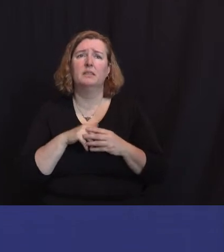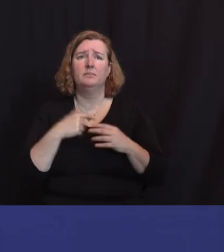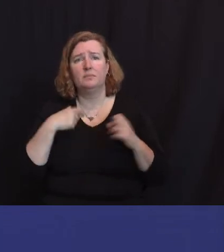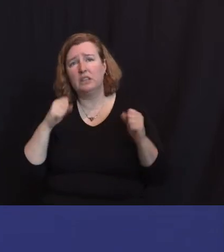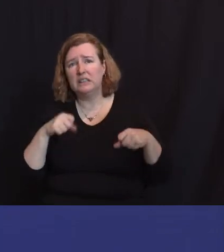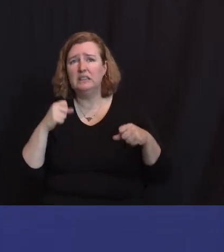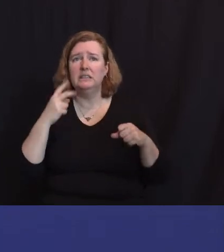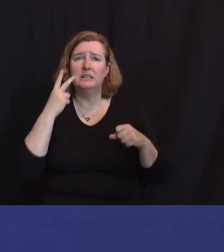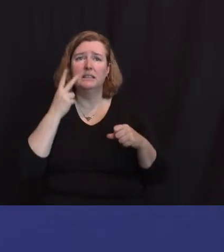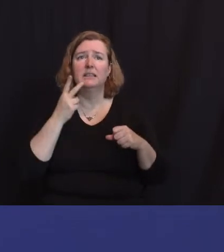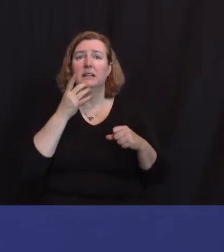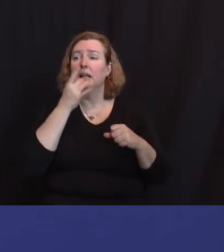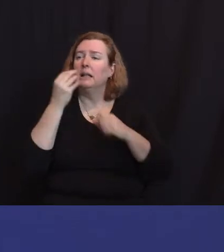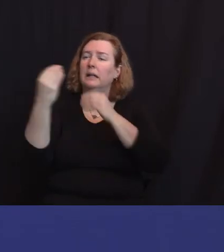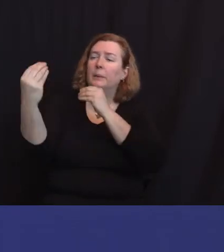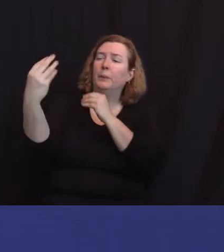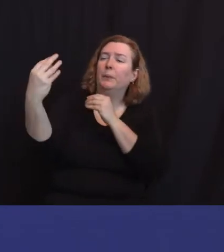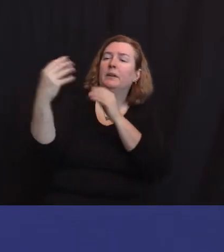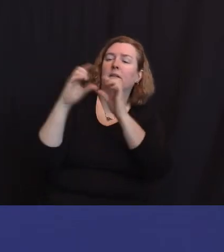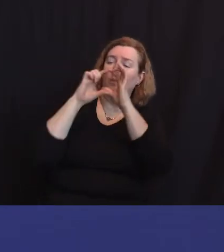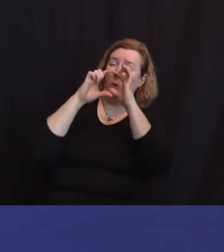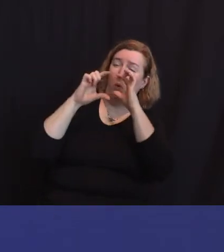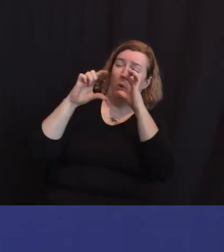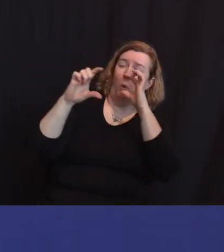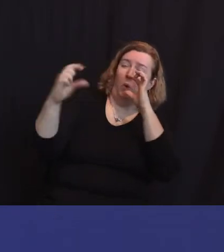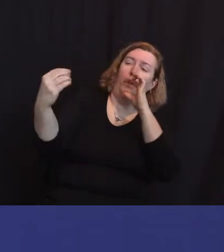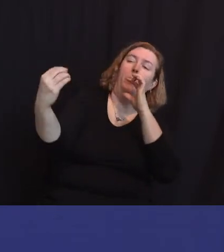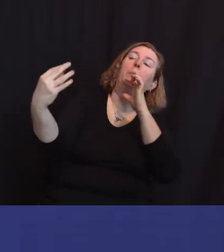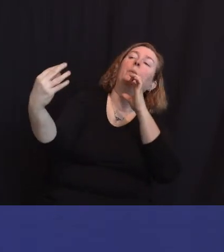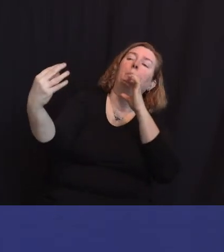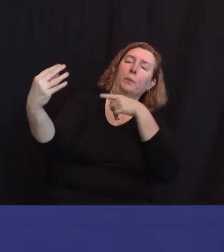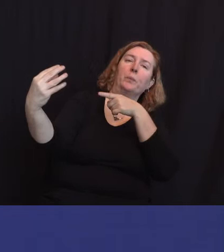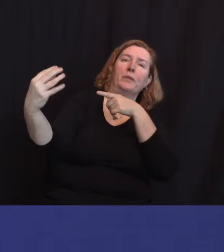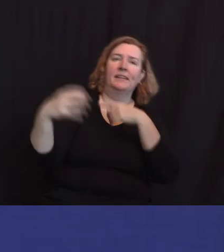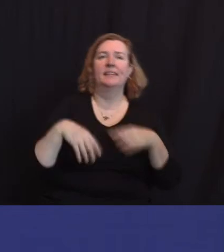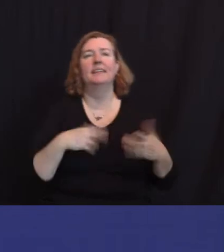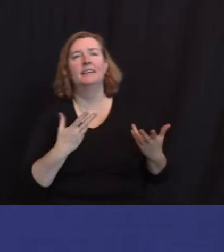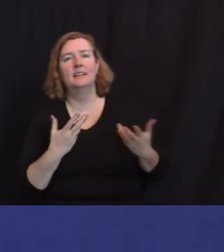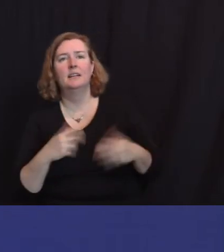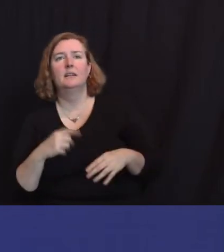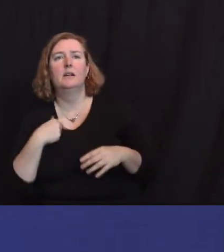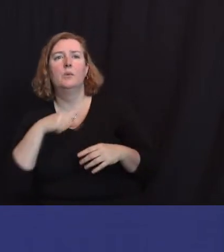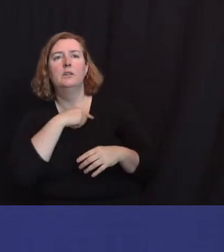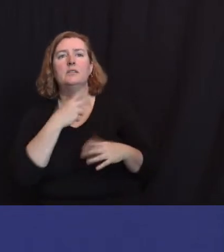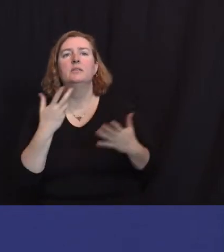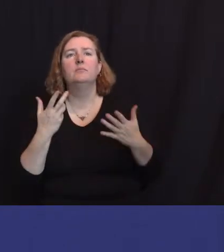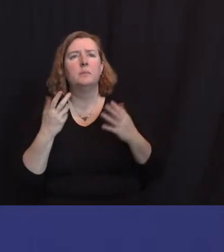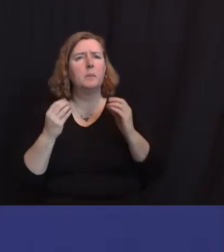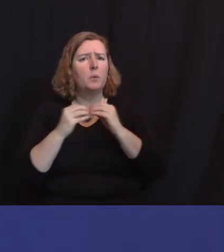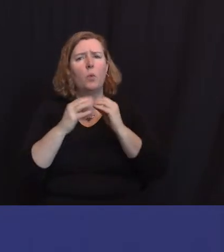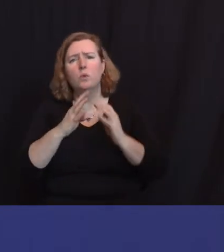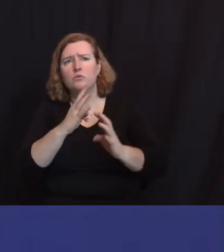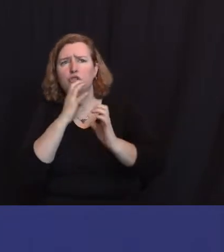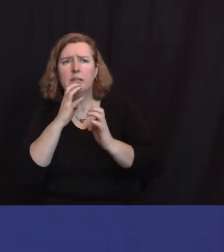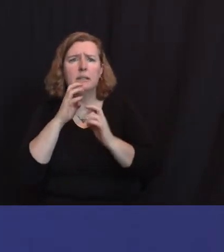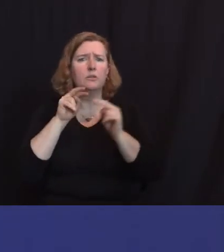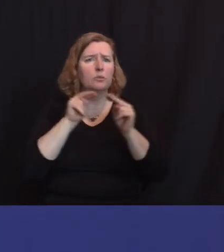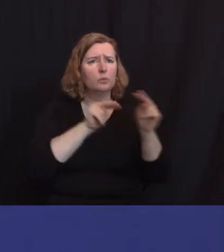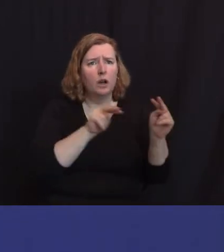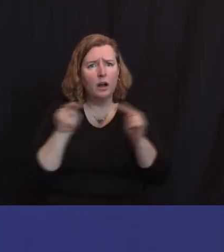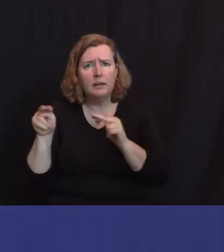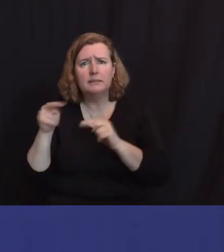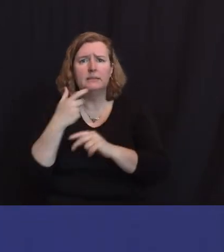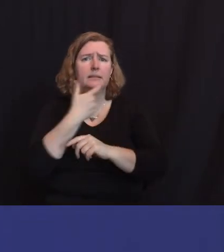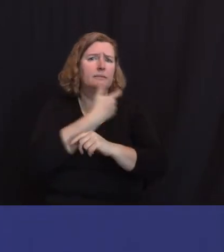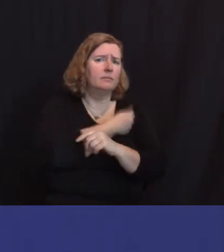the tunnel here, even notwithstanding these variants. But our vigilance, getting vaccinated, and our vigilance on doing the